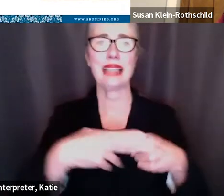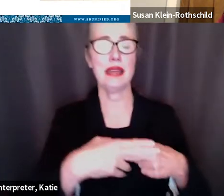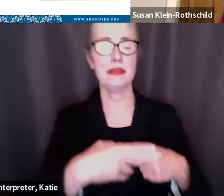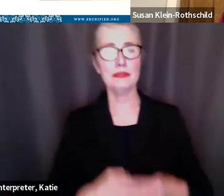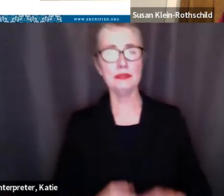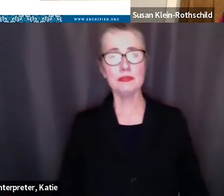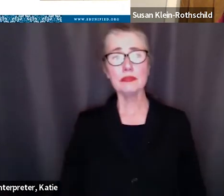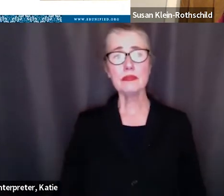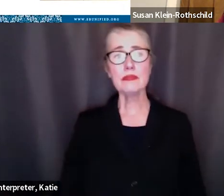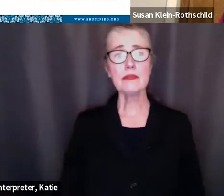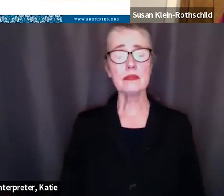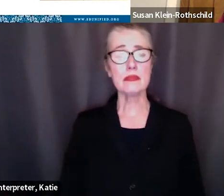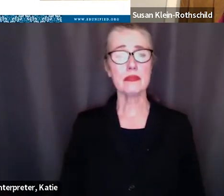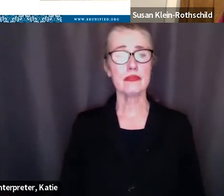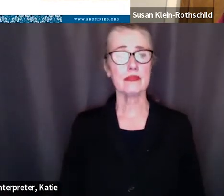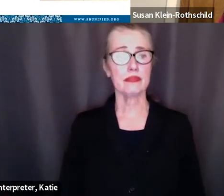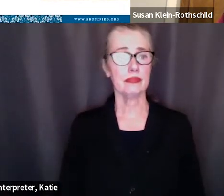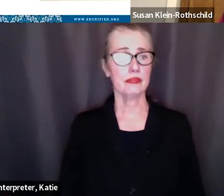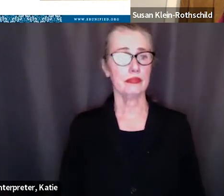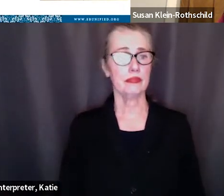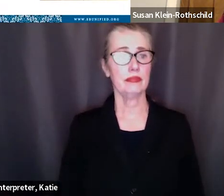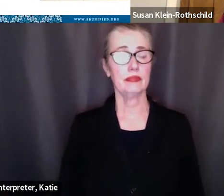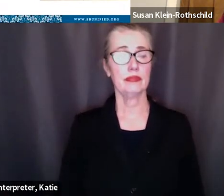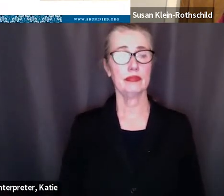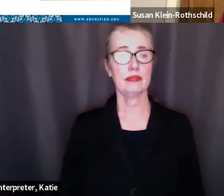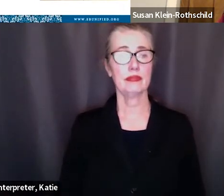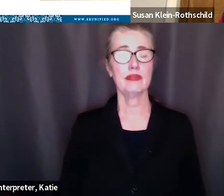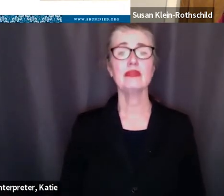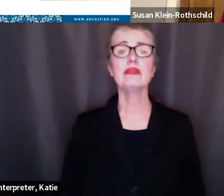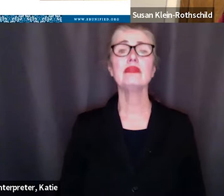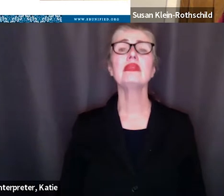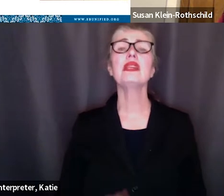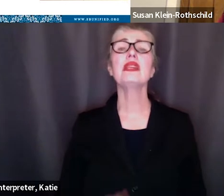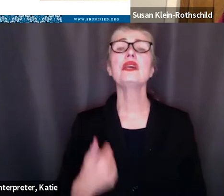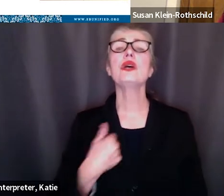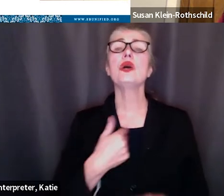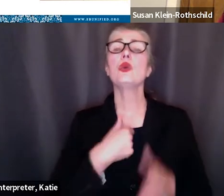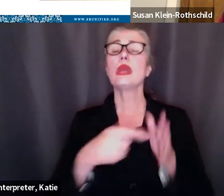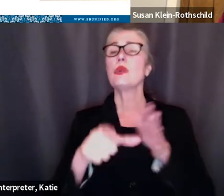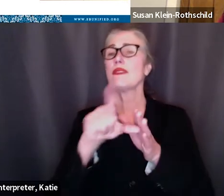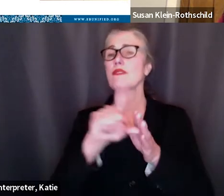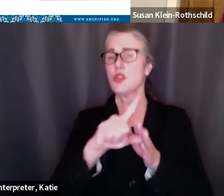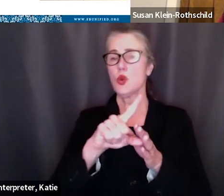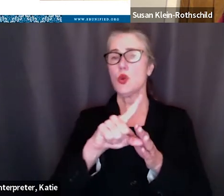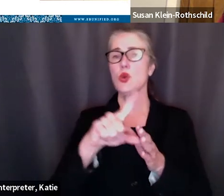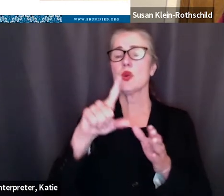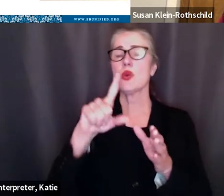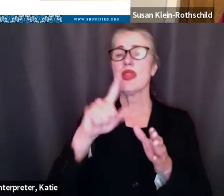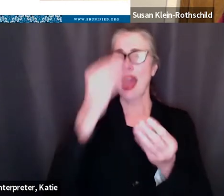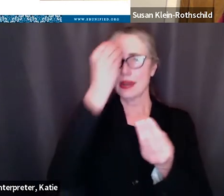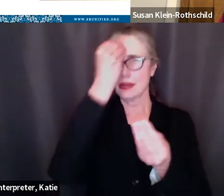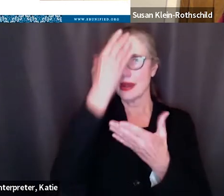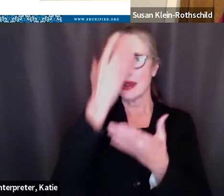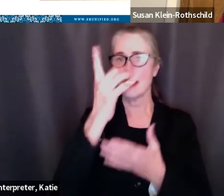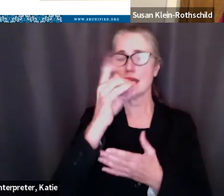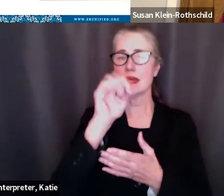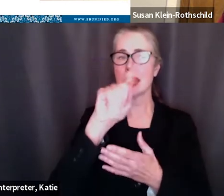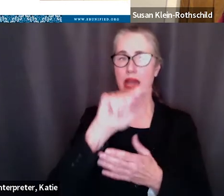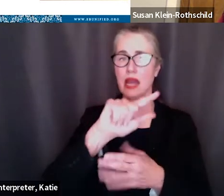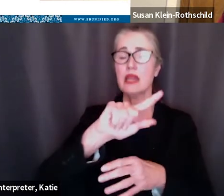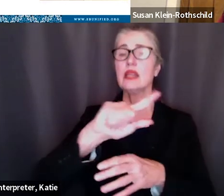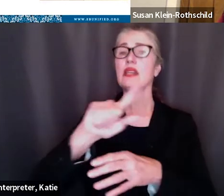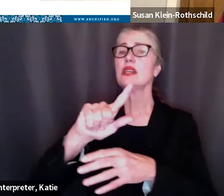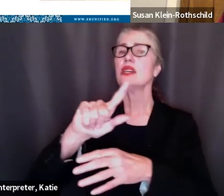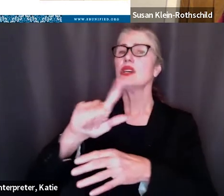one of the things that we started up after reviewing the the data is again we we implemented sports